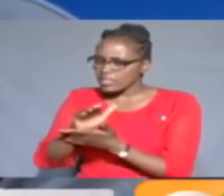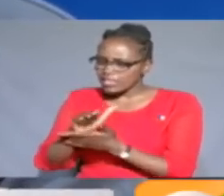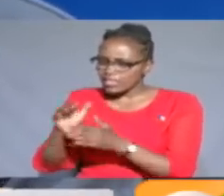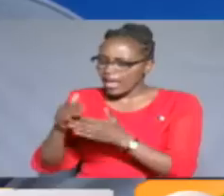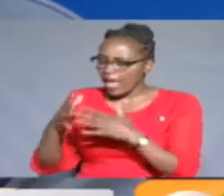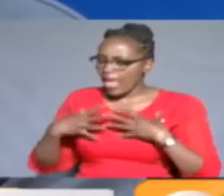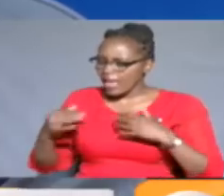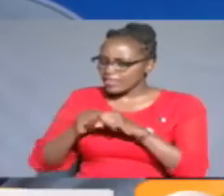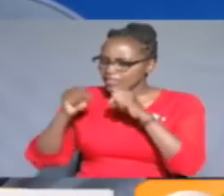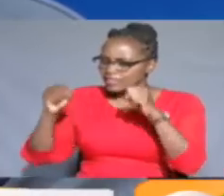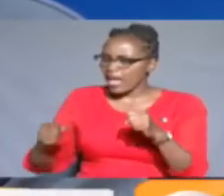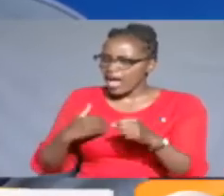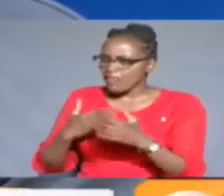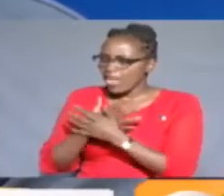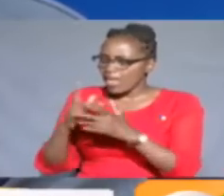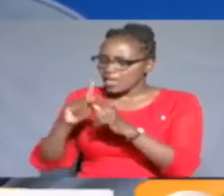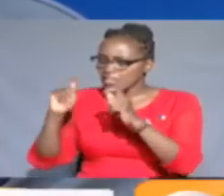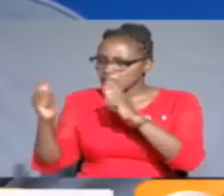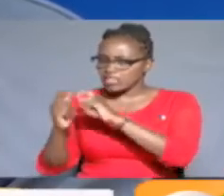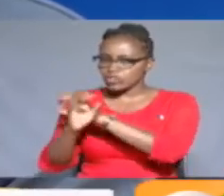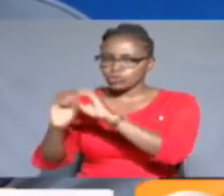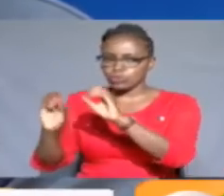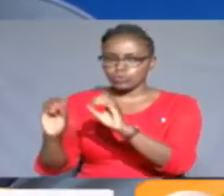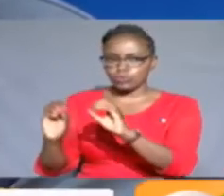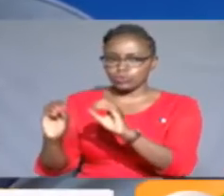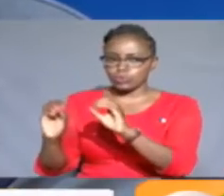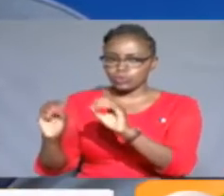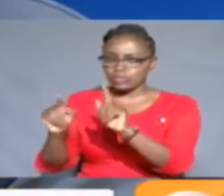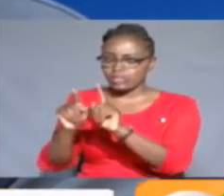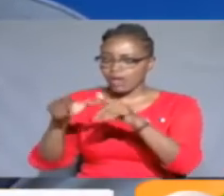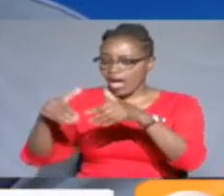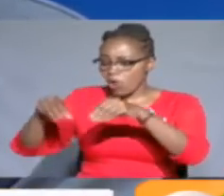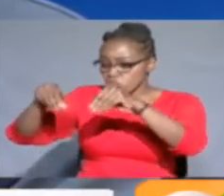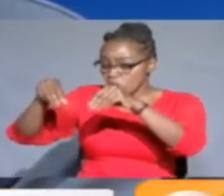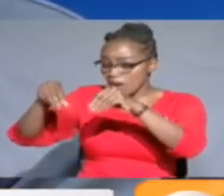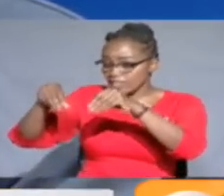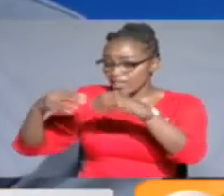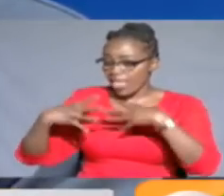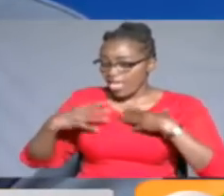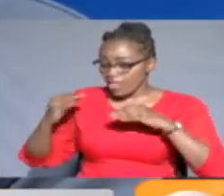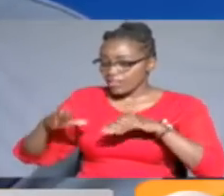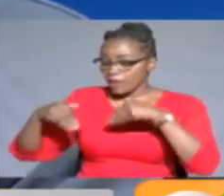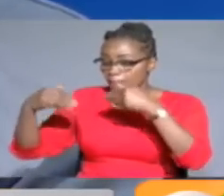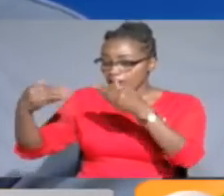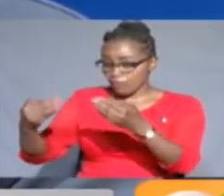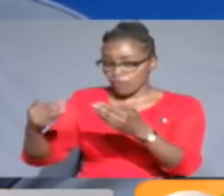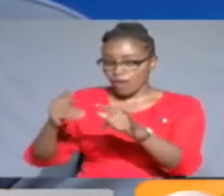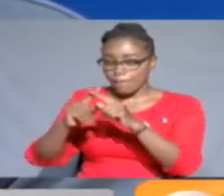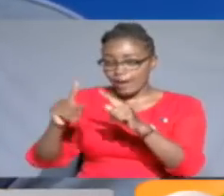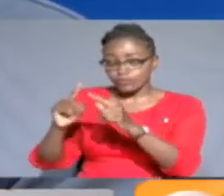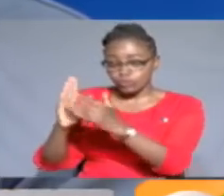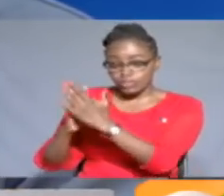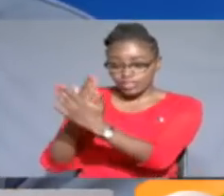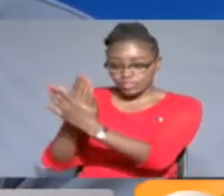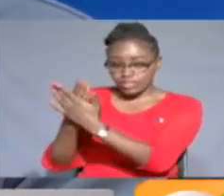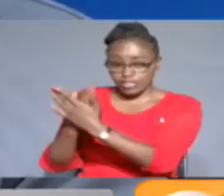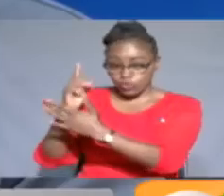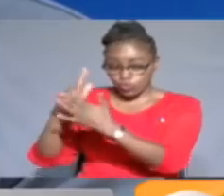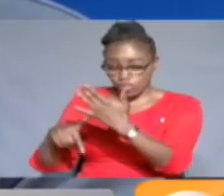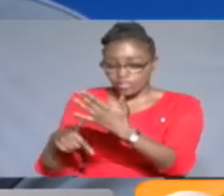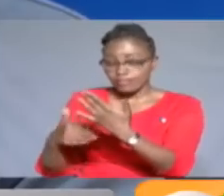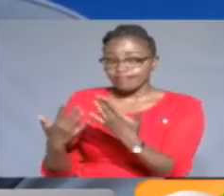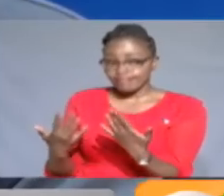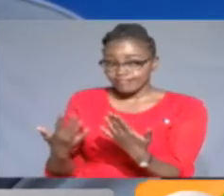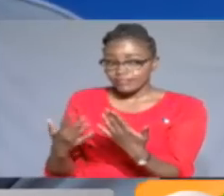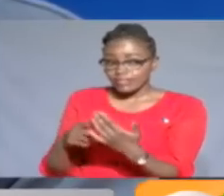system, how come there is no meaningful change in the way quality healthcare is offered in this country? So we suggested that it needs to